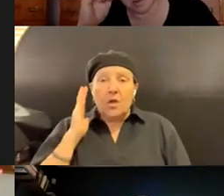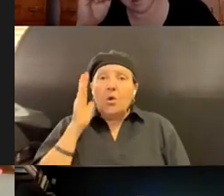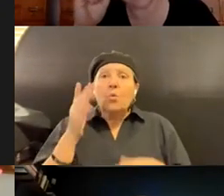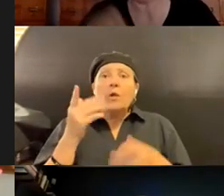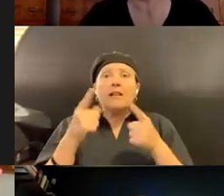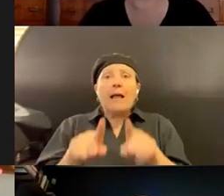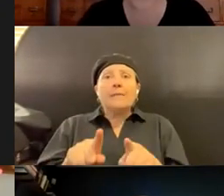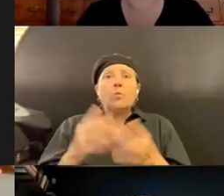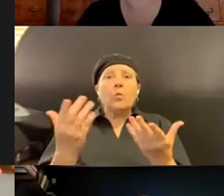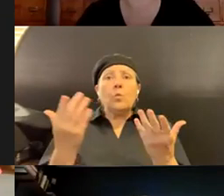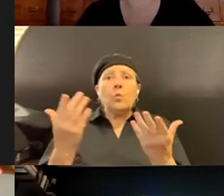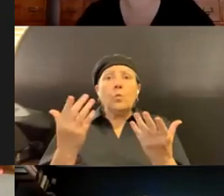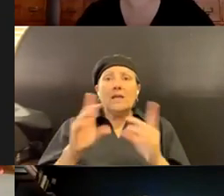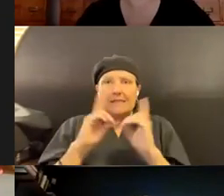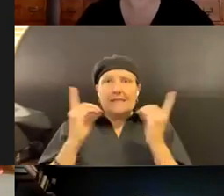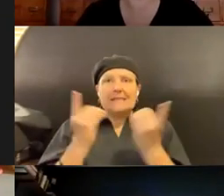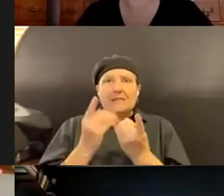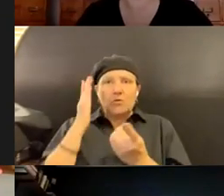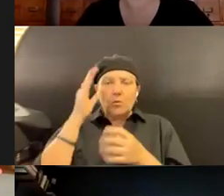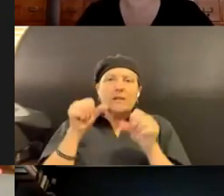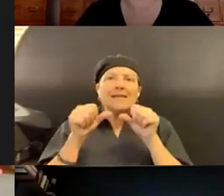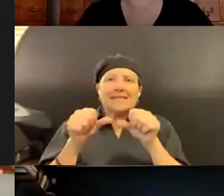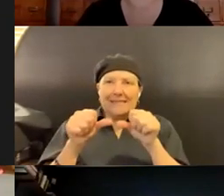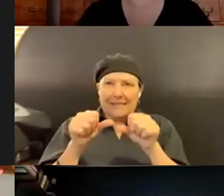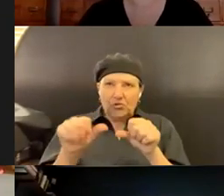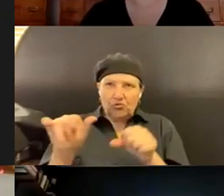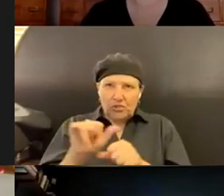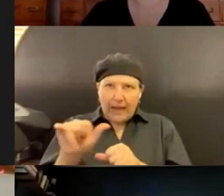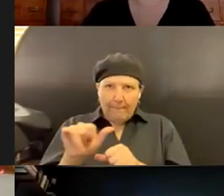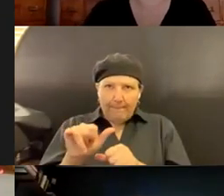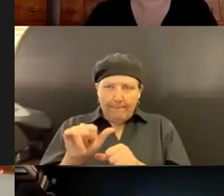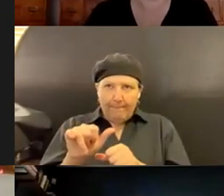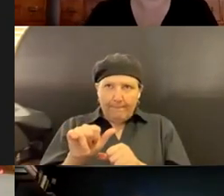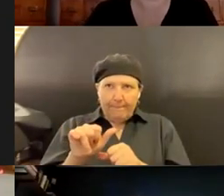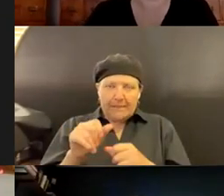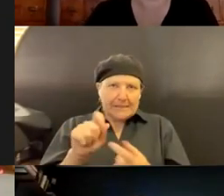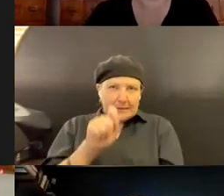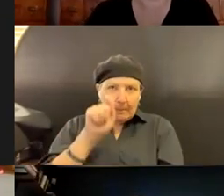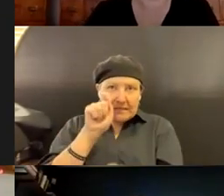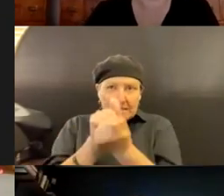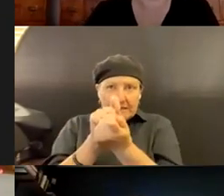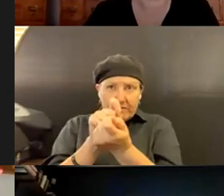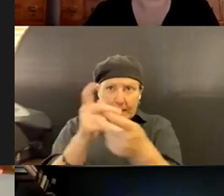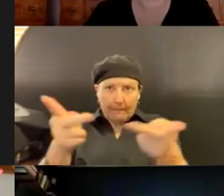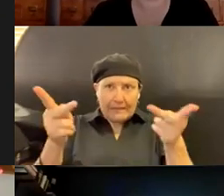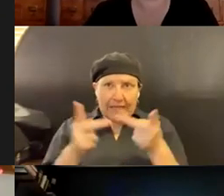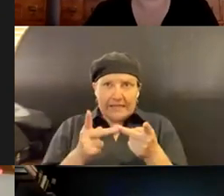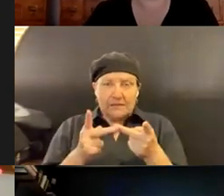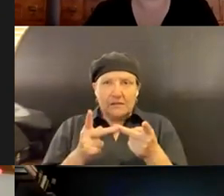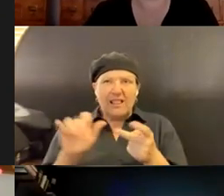that the district is going to maintain those specific sites that are like essentially like